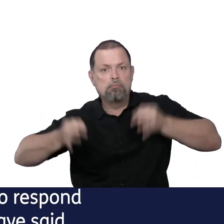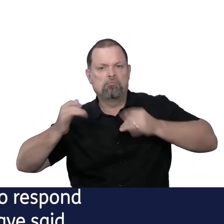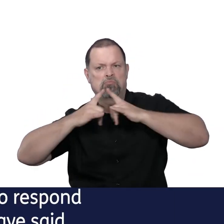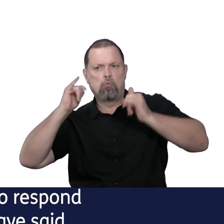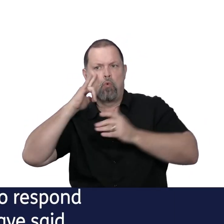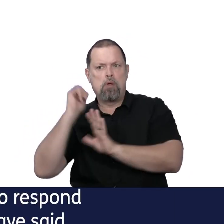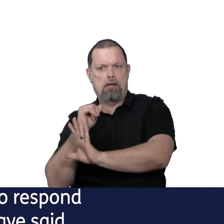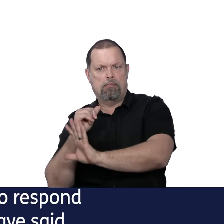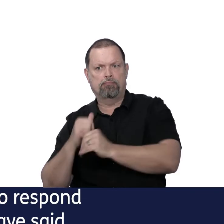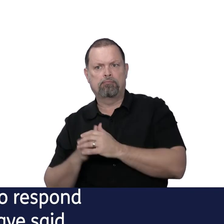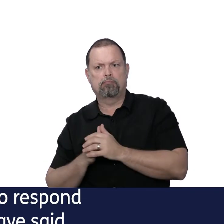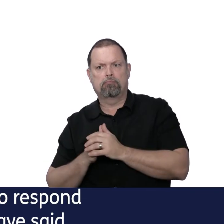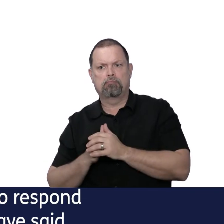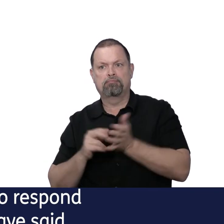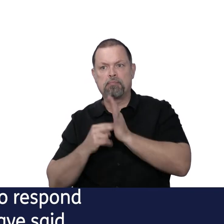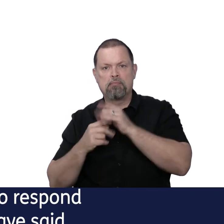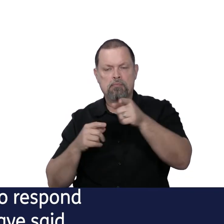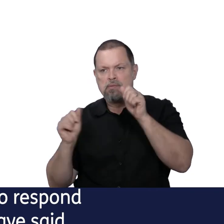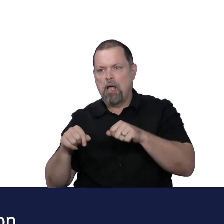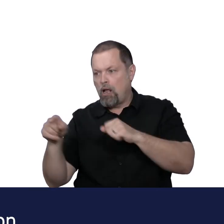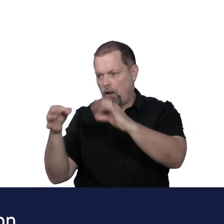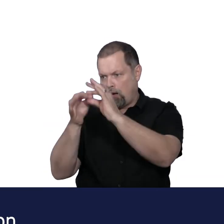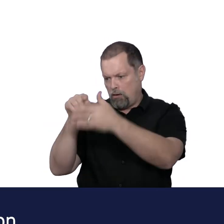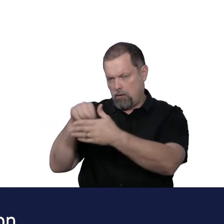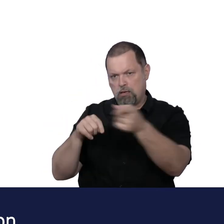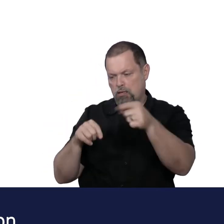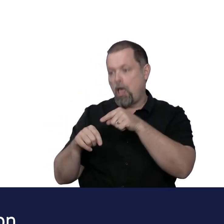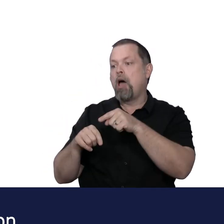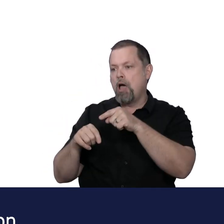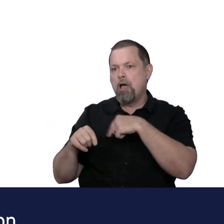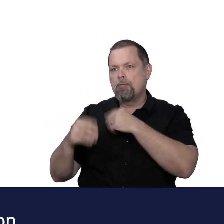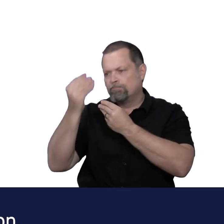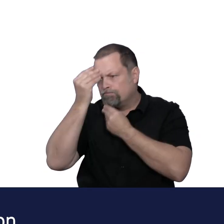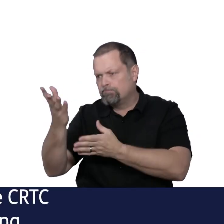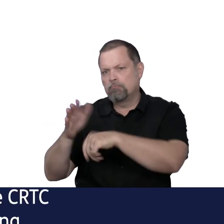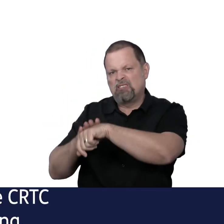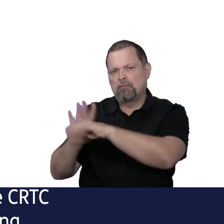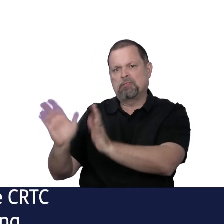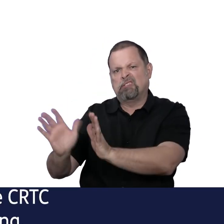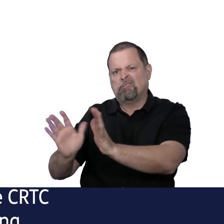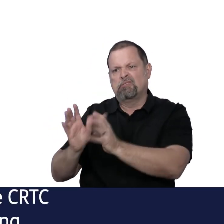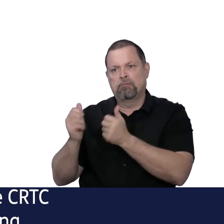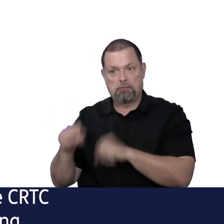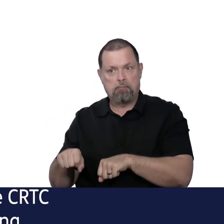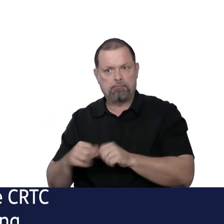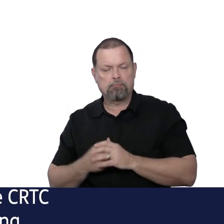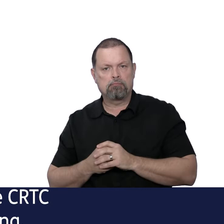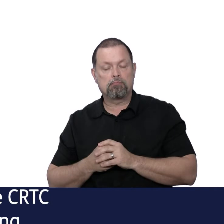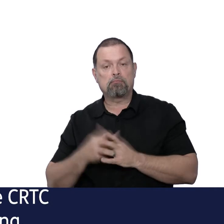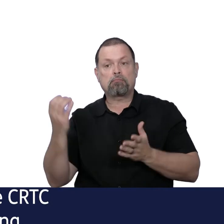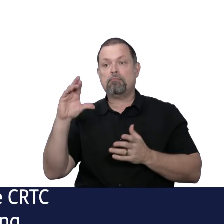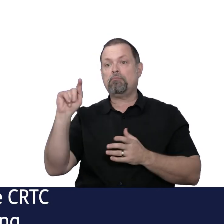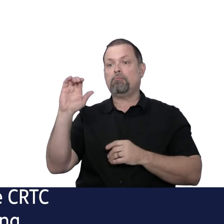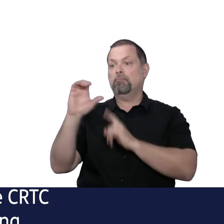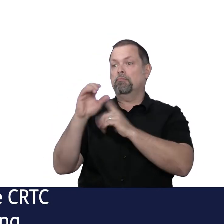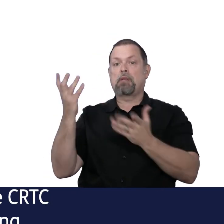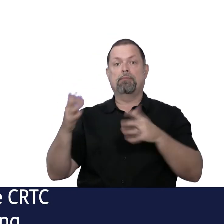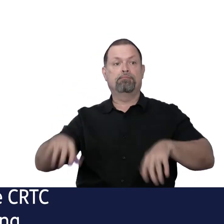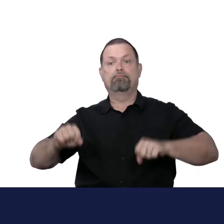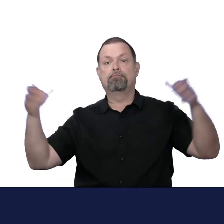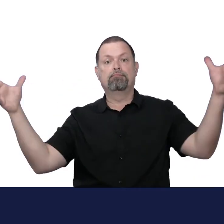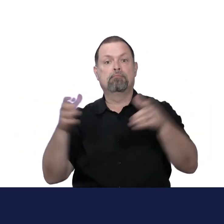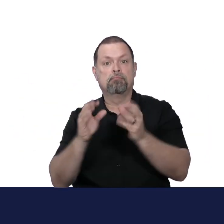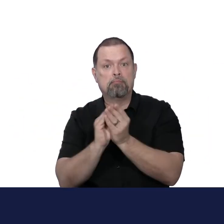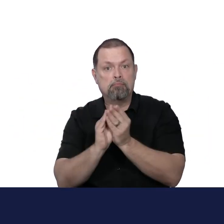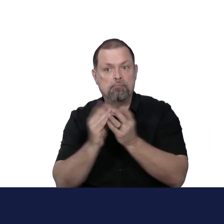means that you get to respond to what other people have said about the regulation. It also means that the CRTC might hold a